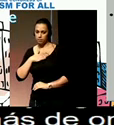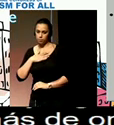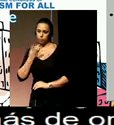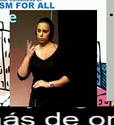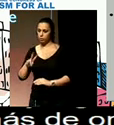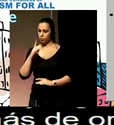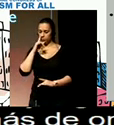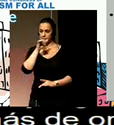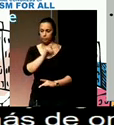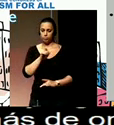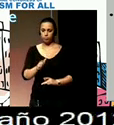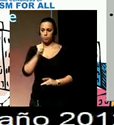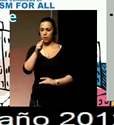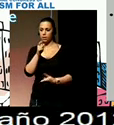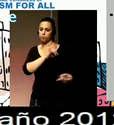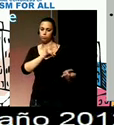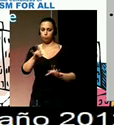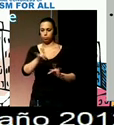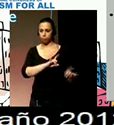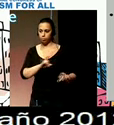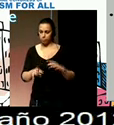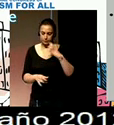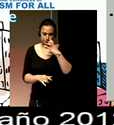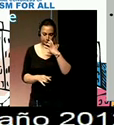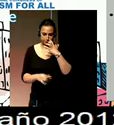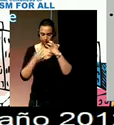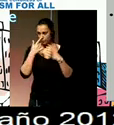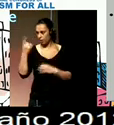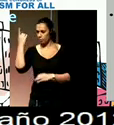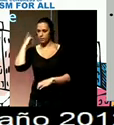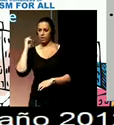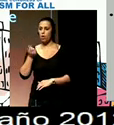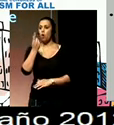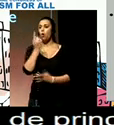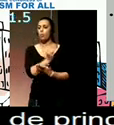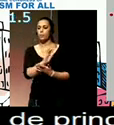Last year, 1.5 million tourists visited the Acropolis monument.